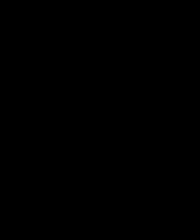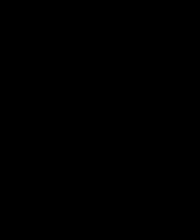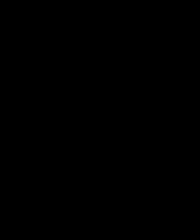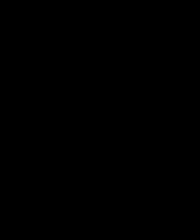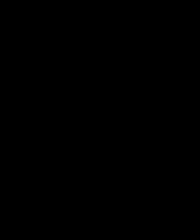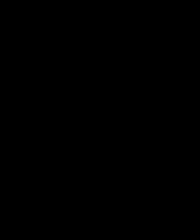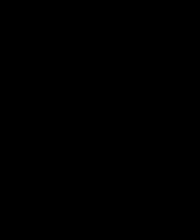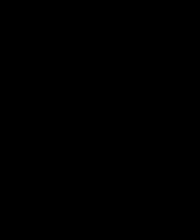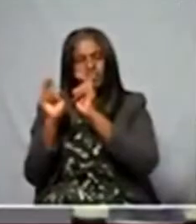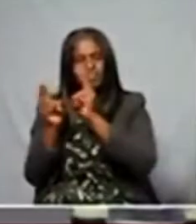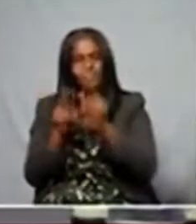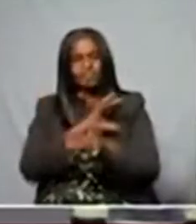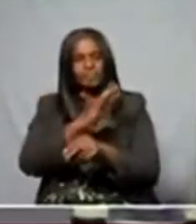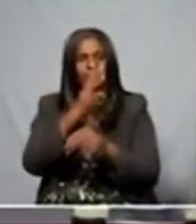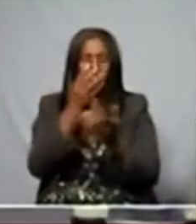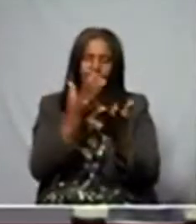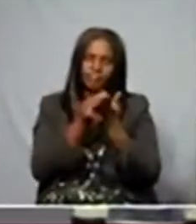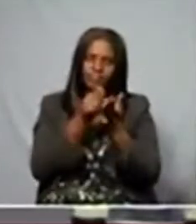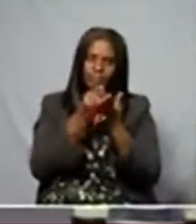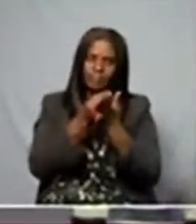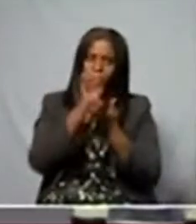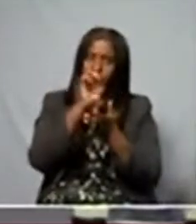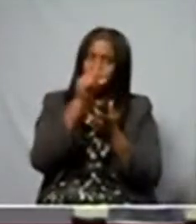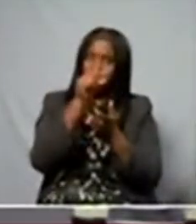response funds, e.g.